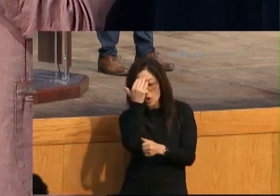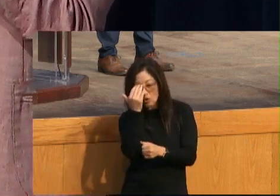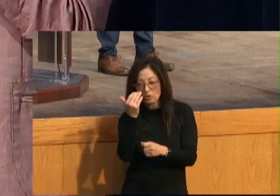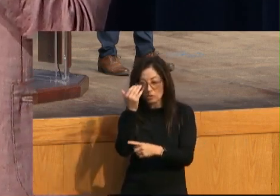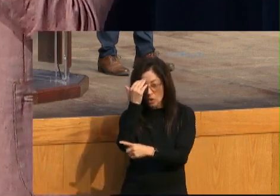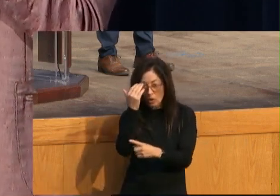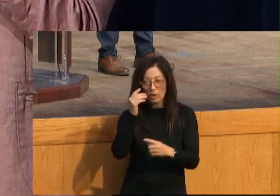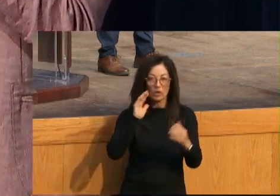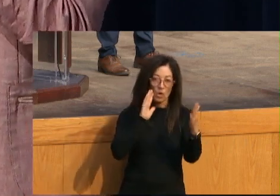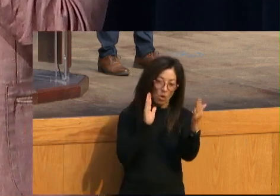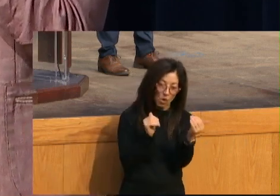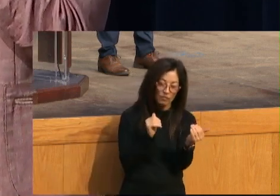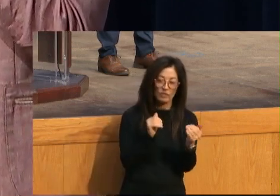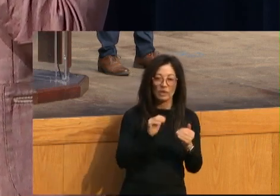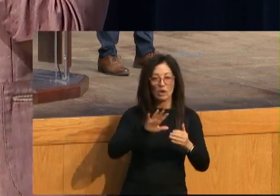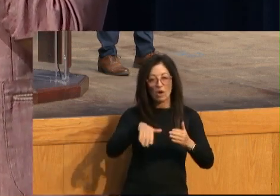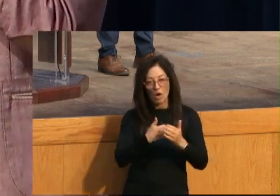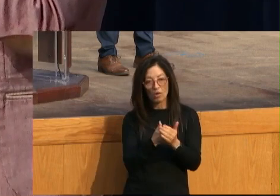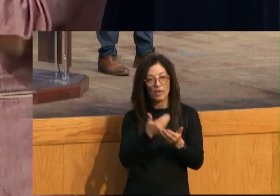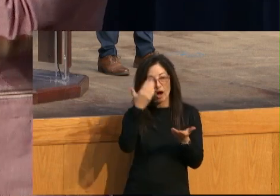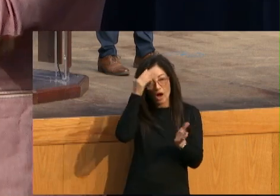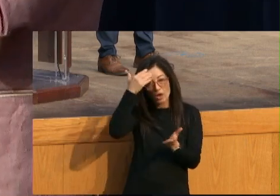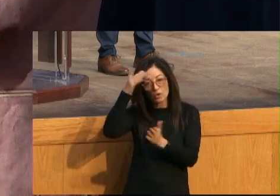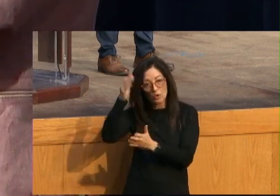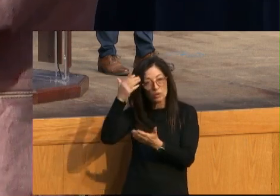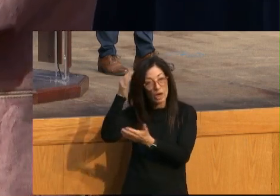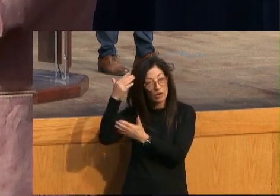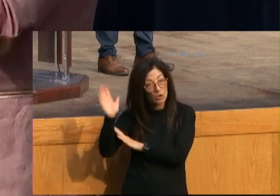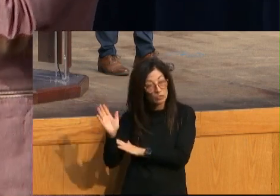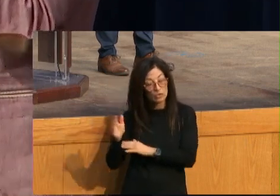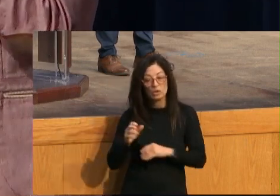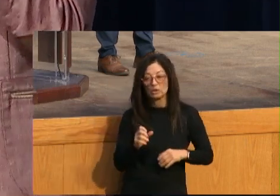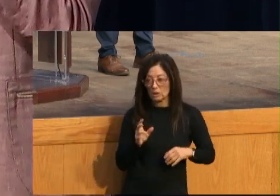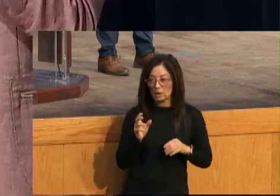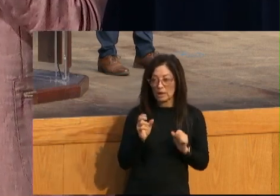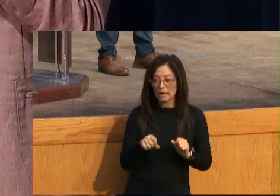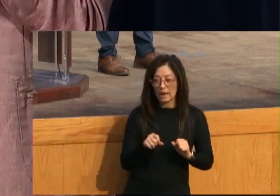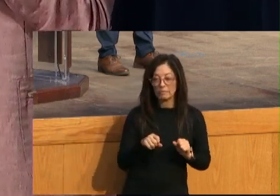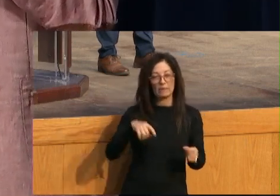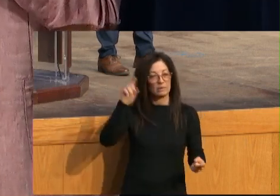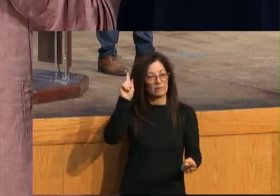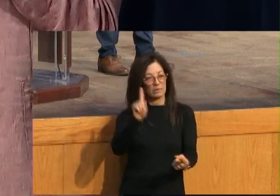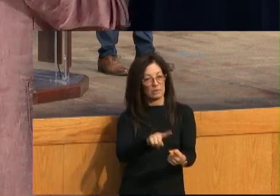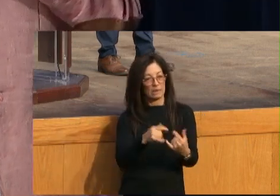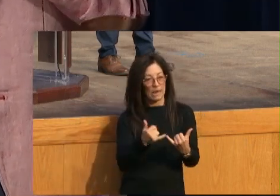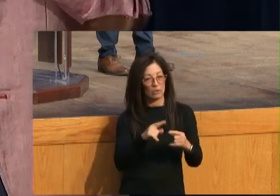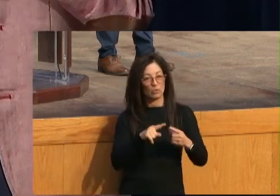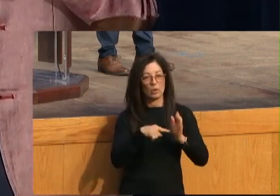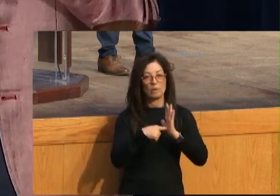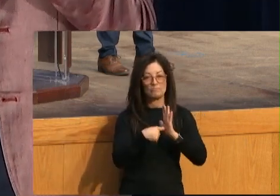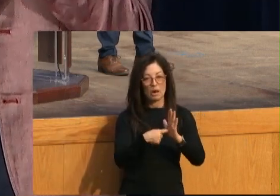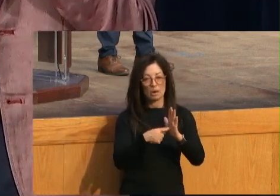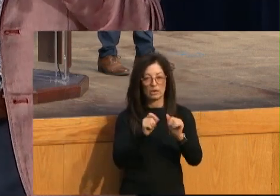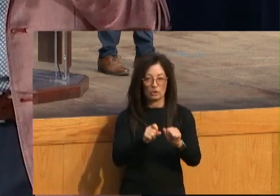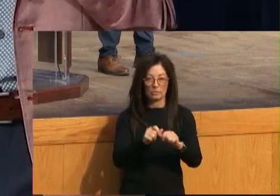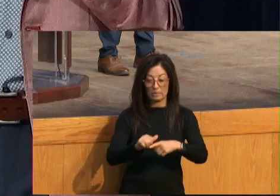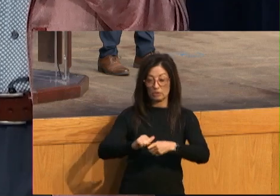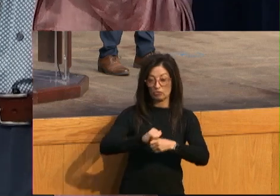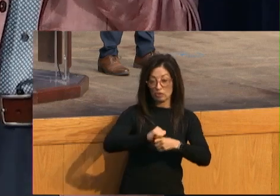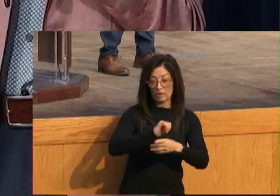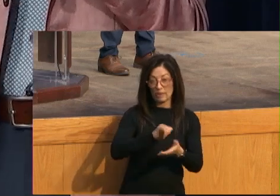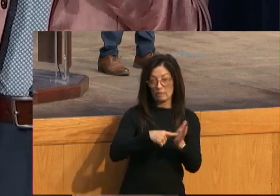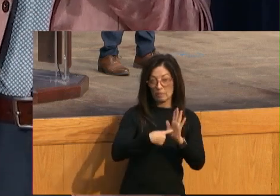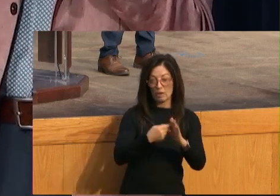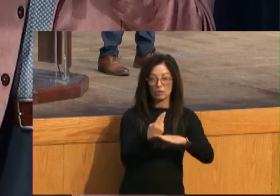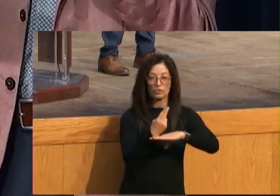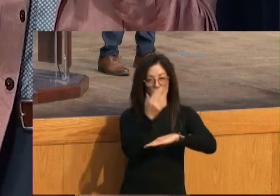and hopefully, all the unknown unknowns, can be distilled down now into a model that can be trained